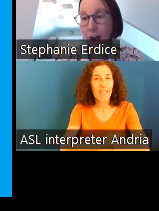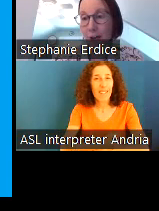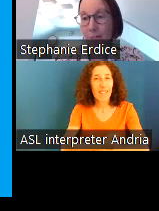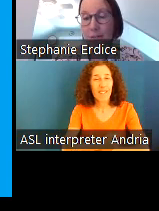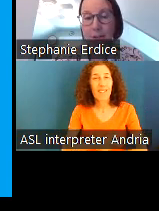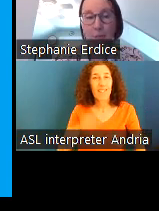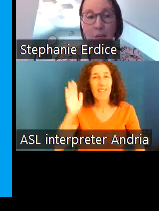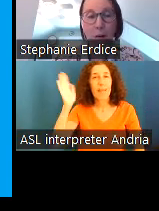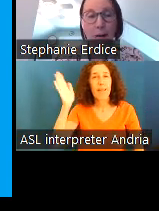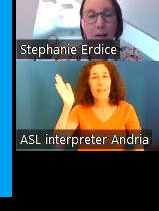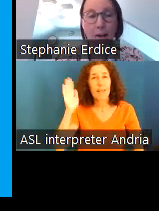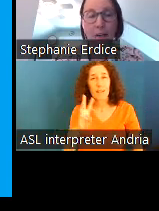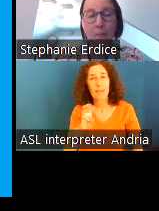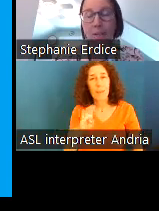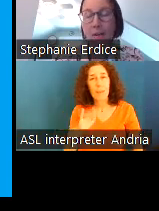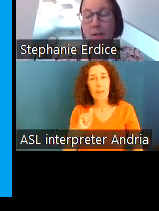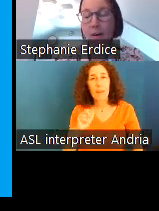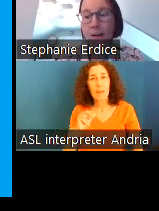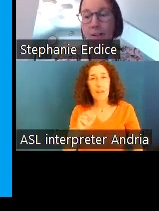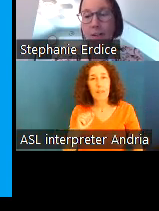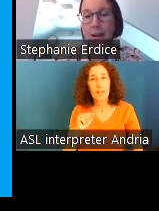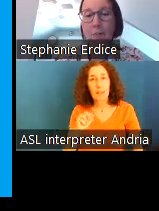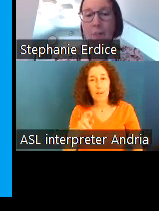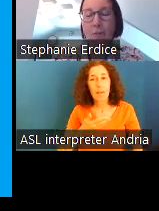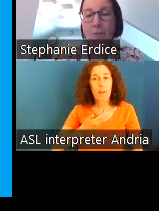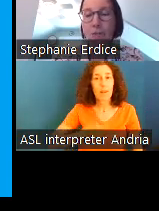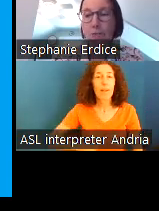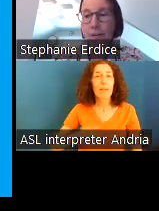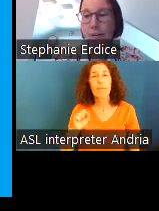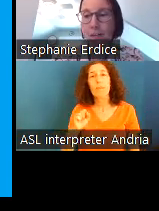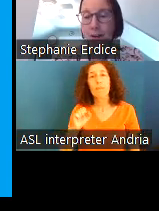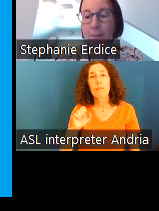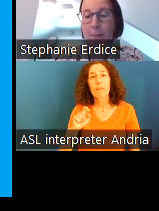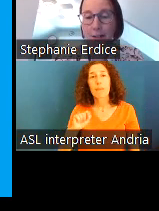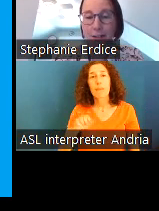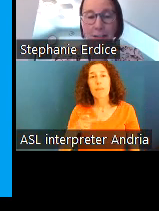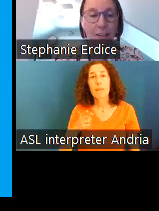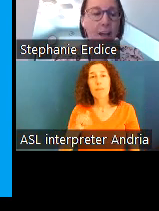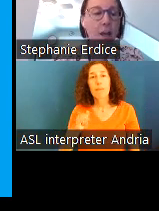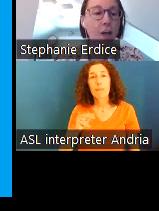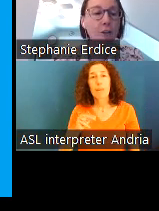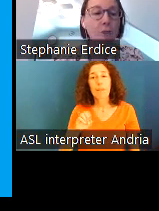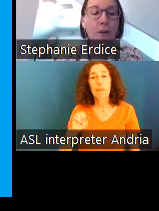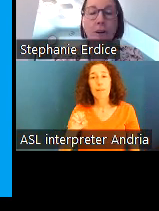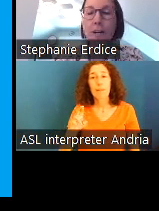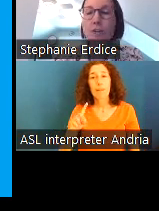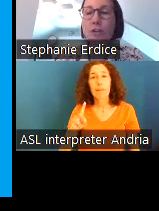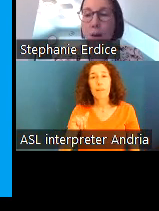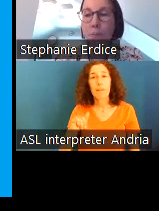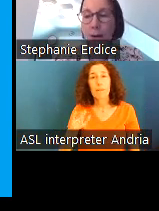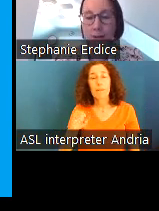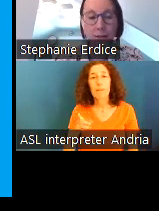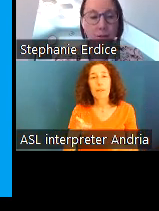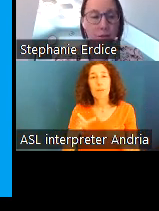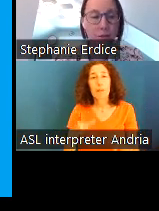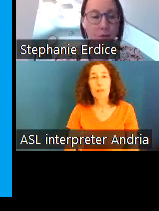couple of times last week, but again, my name is Stephanie Ertis, and I'm the Associate Director here at MCASA. So we are going to